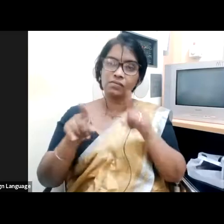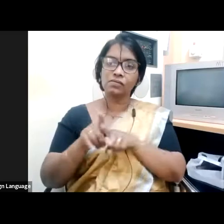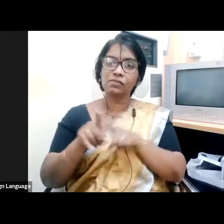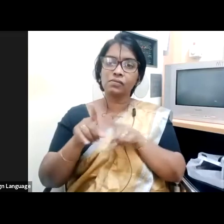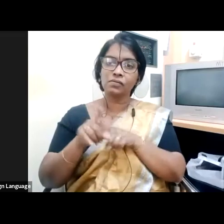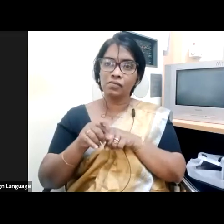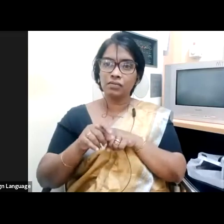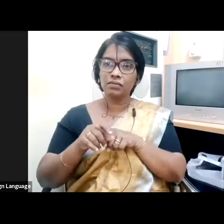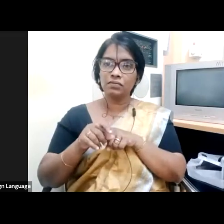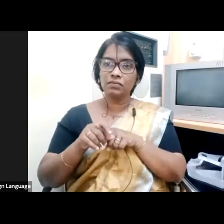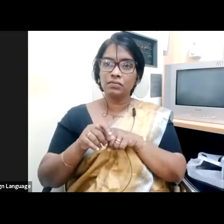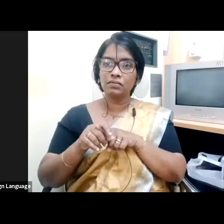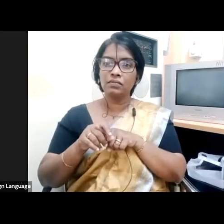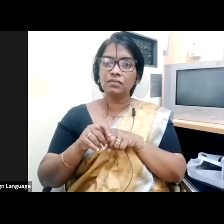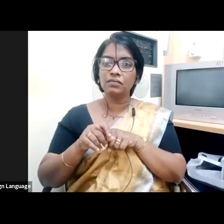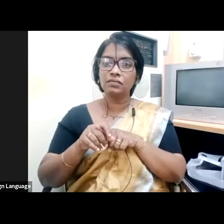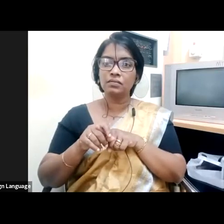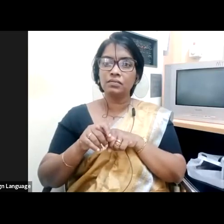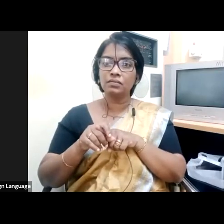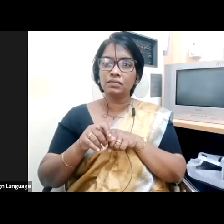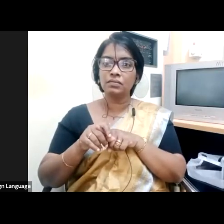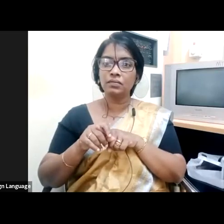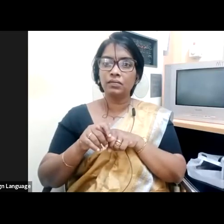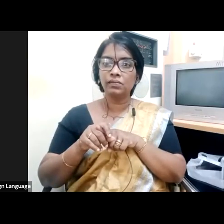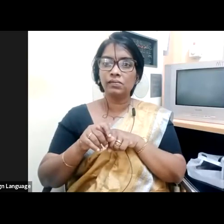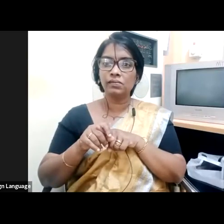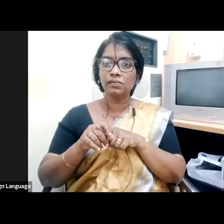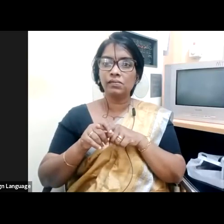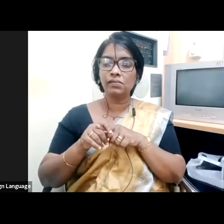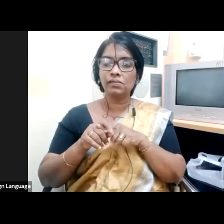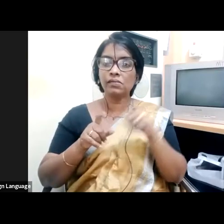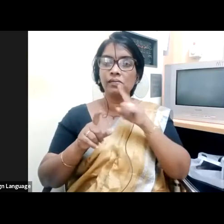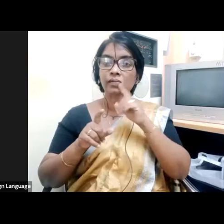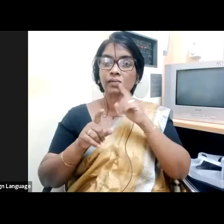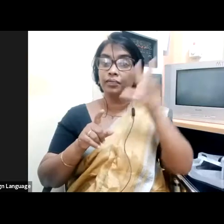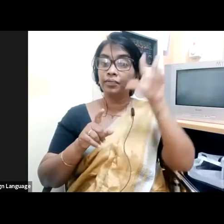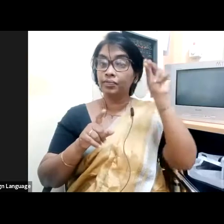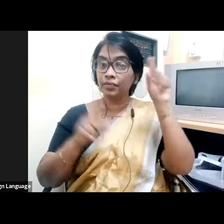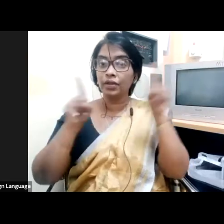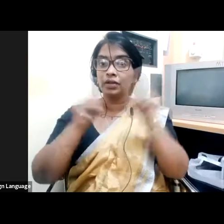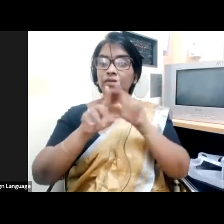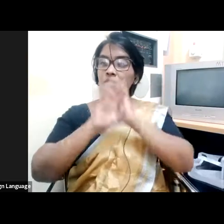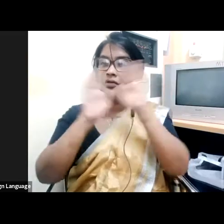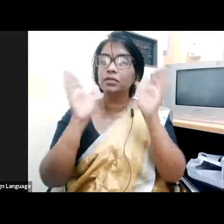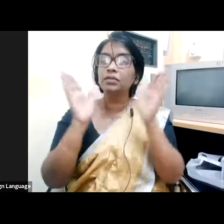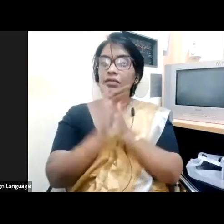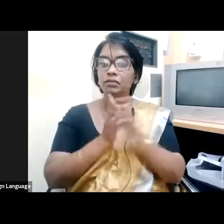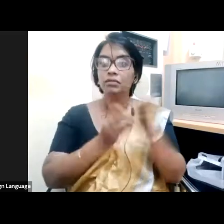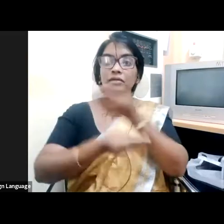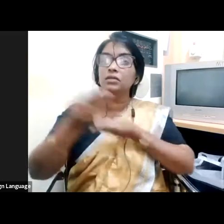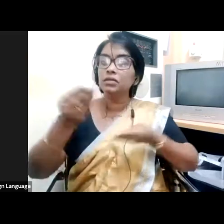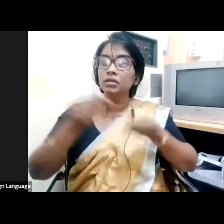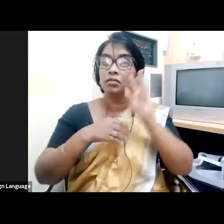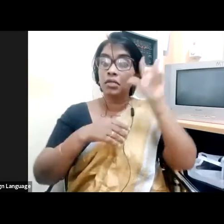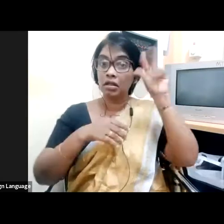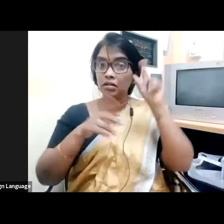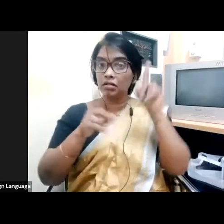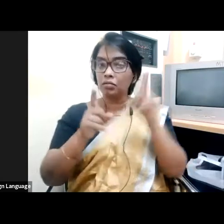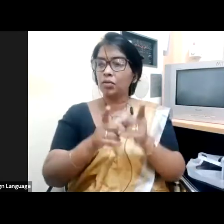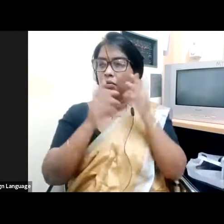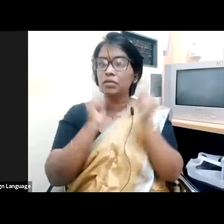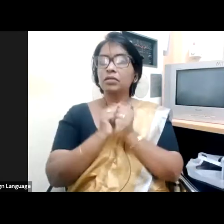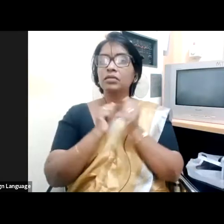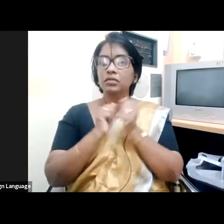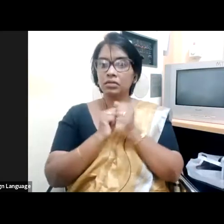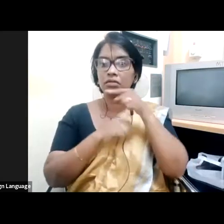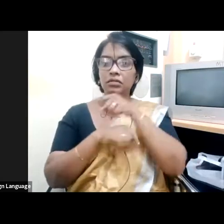value business. In other words, we want to move from the extractive, exploitative approaches to